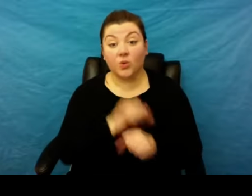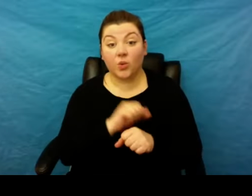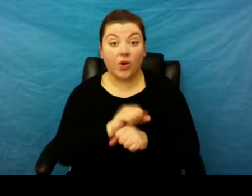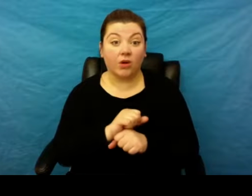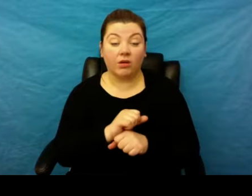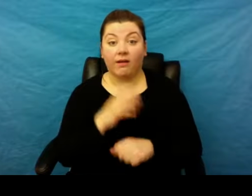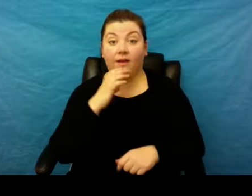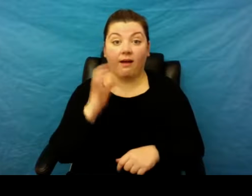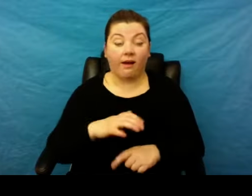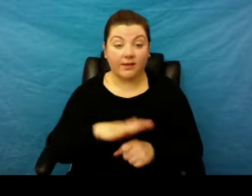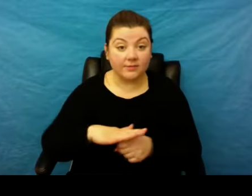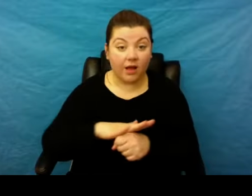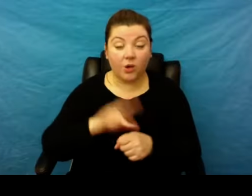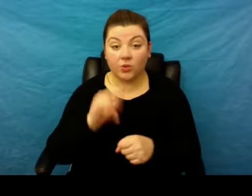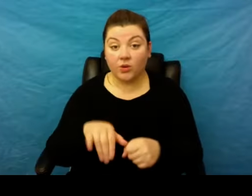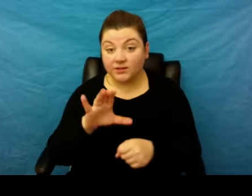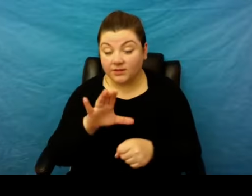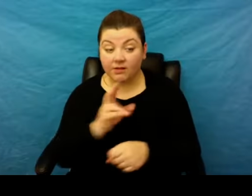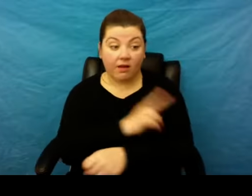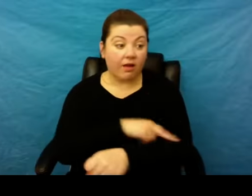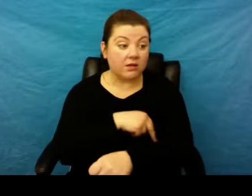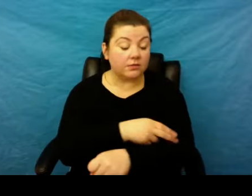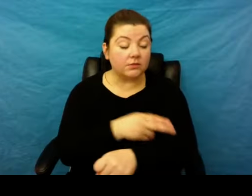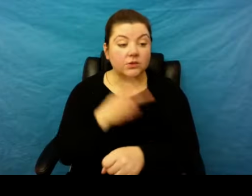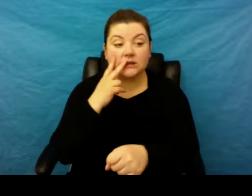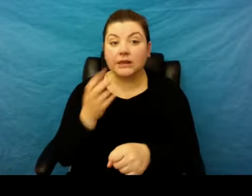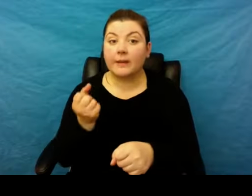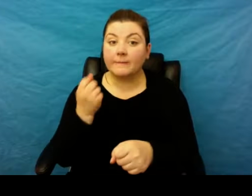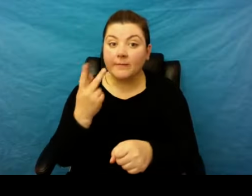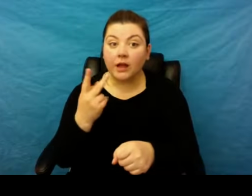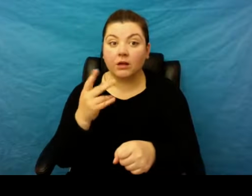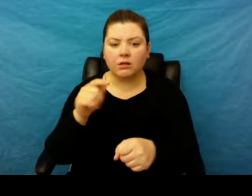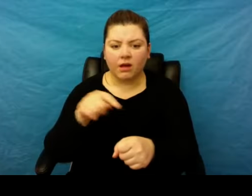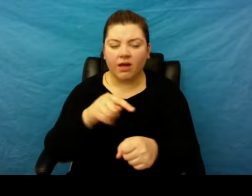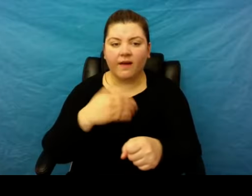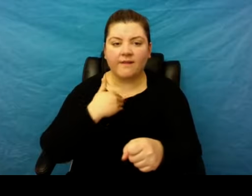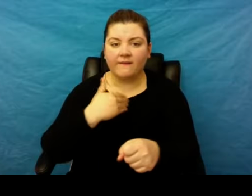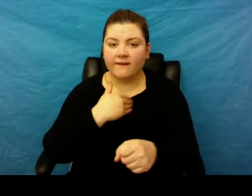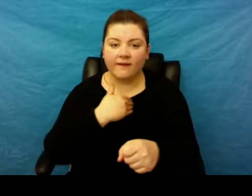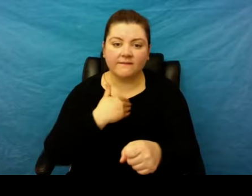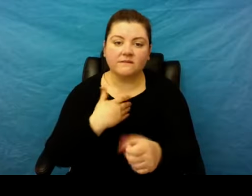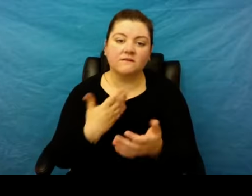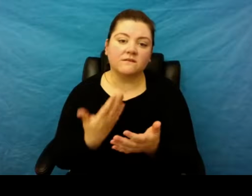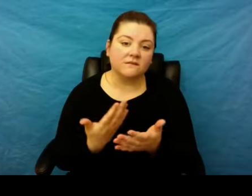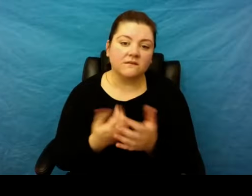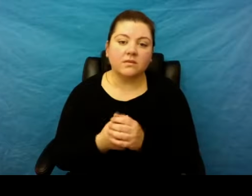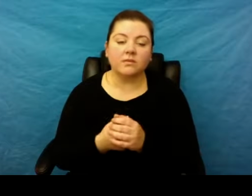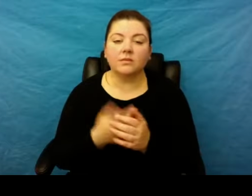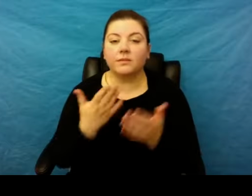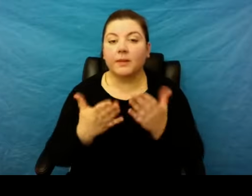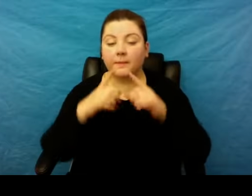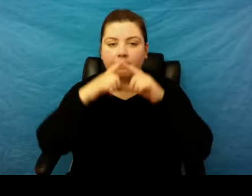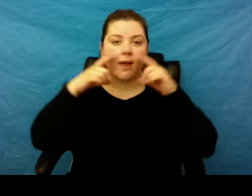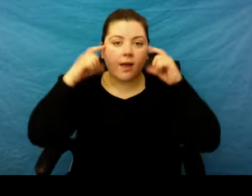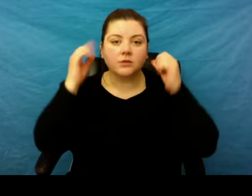York City in a hospital where I've seen a lot of cases in the community, you could argue a simple surgical mask would